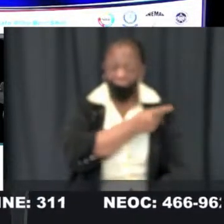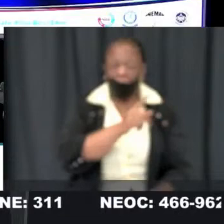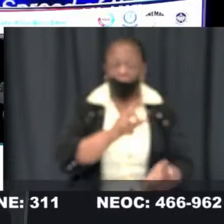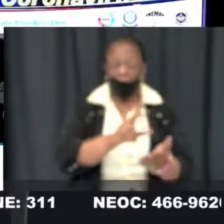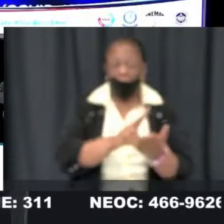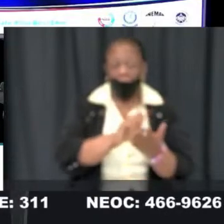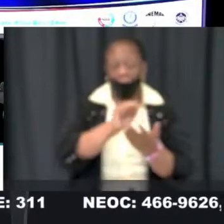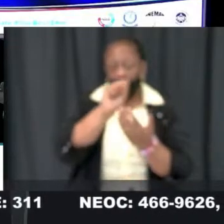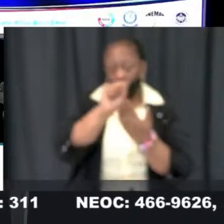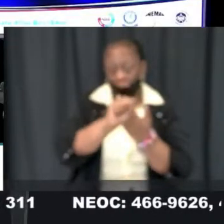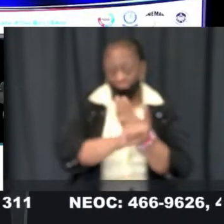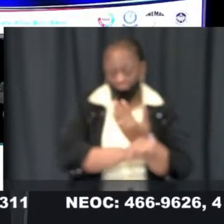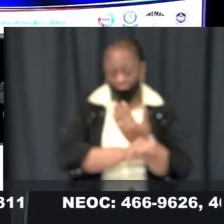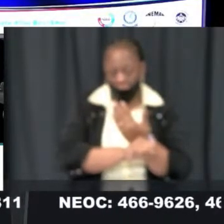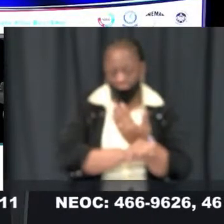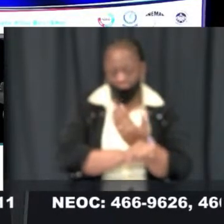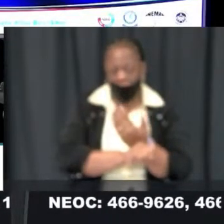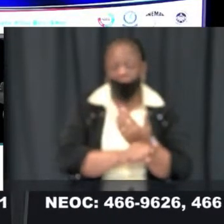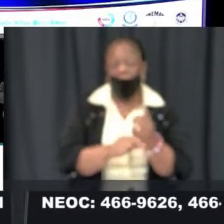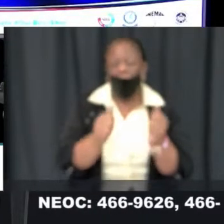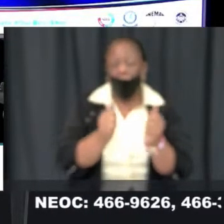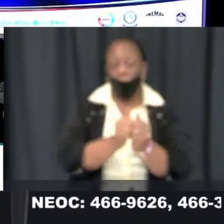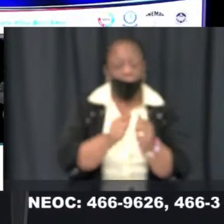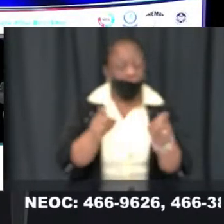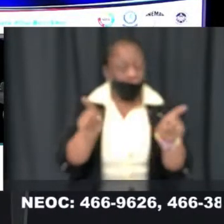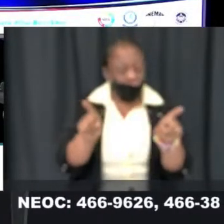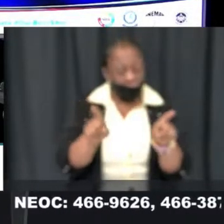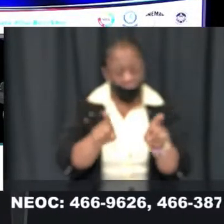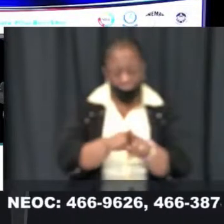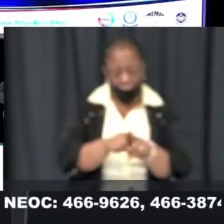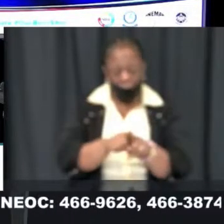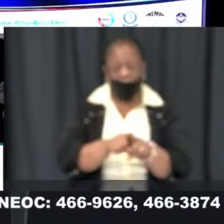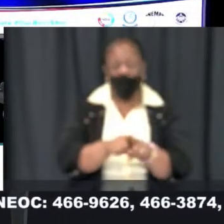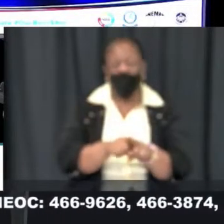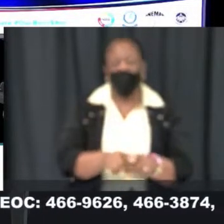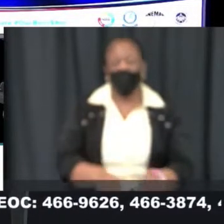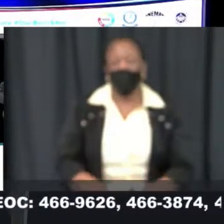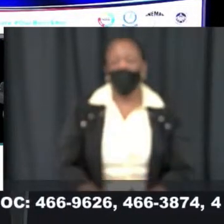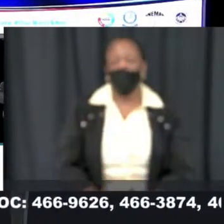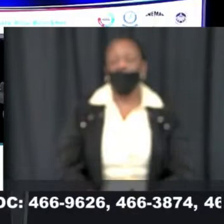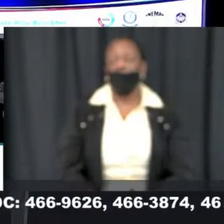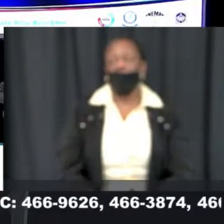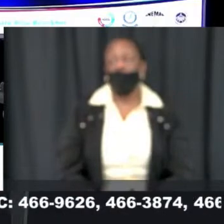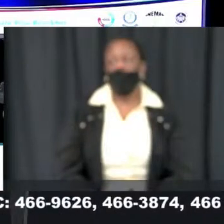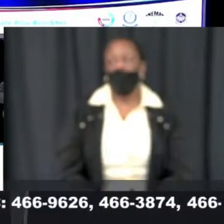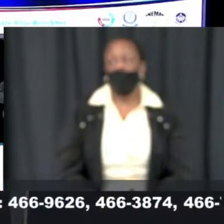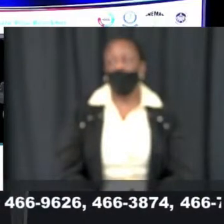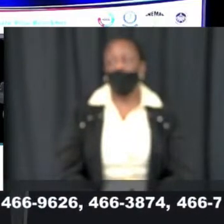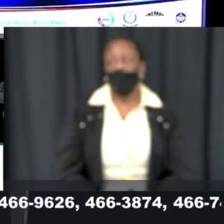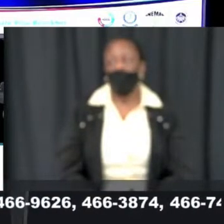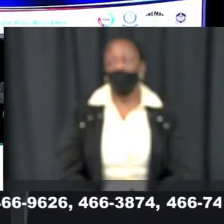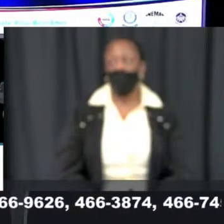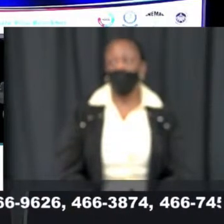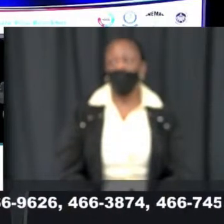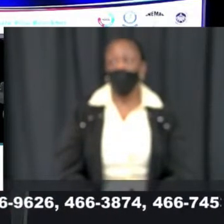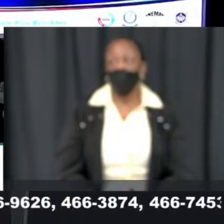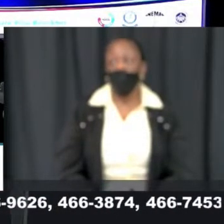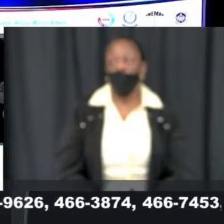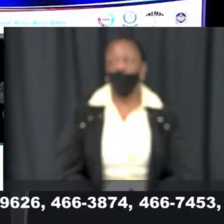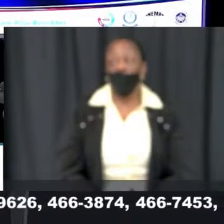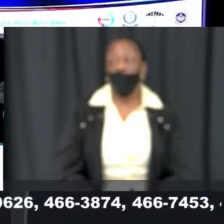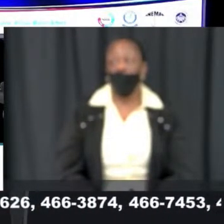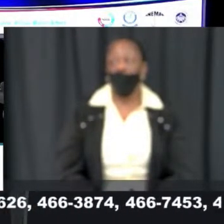and secure other vaccines, Oxford AstraZeneca, so that you can get your second shot. And so